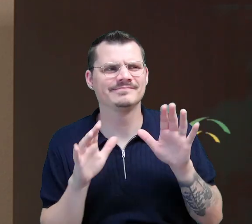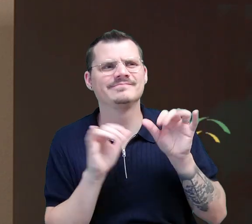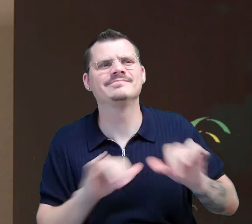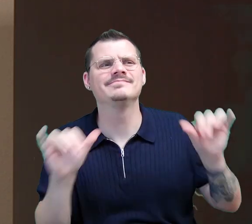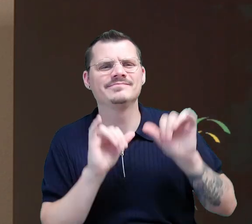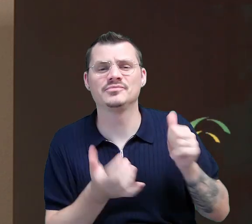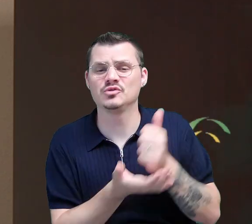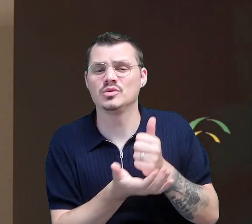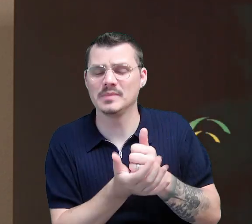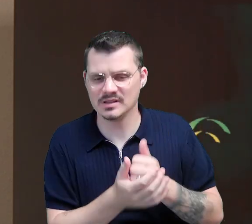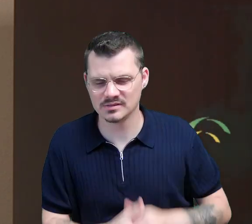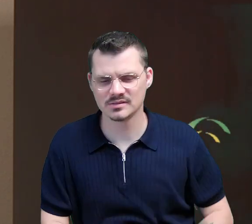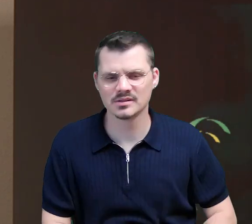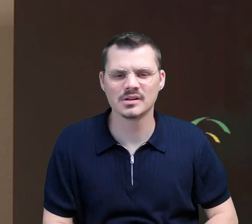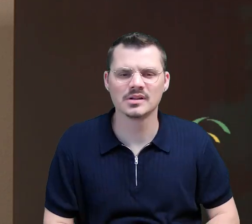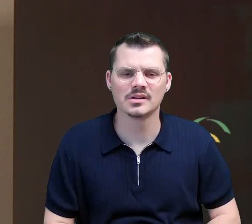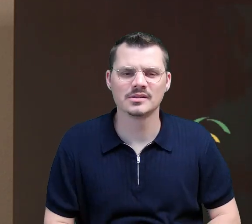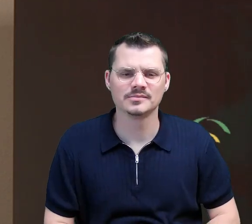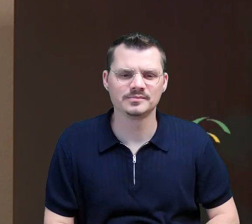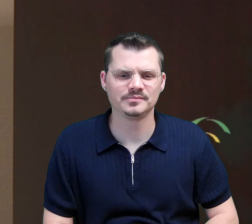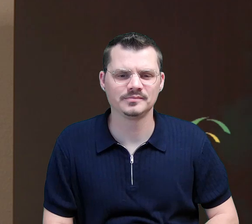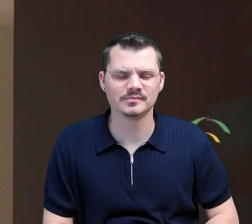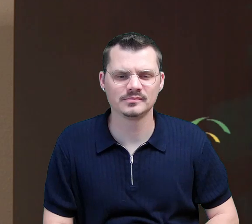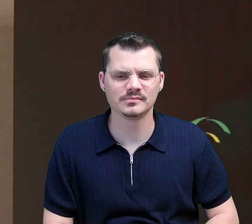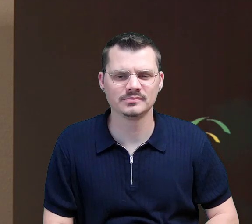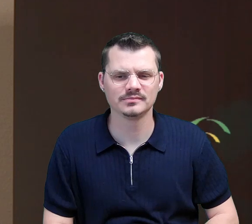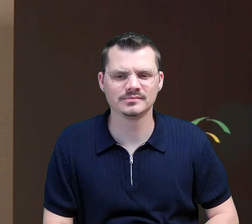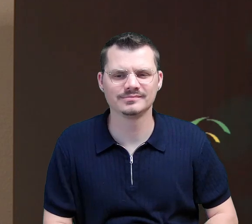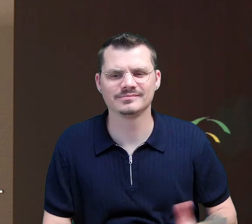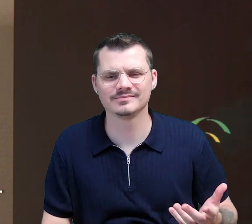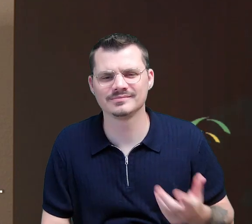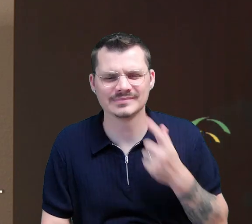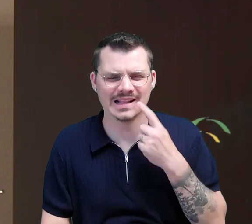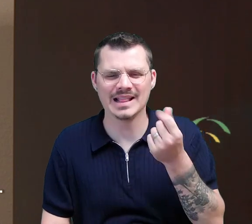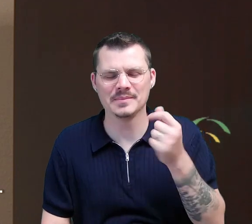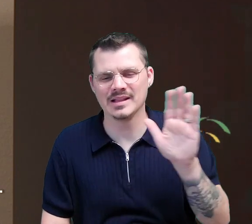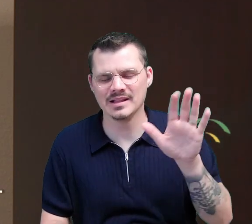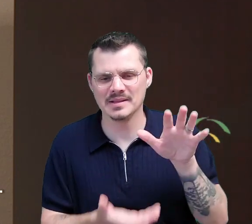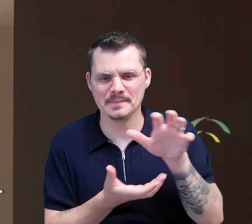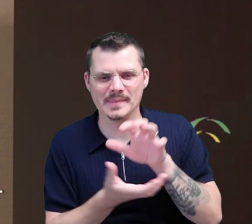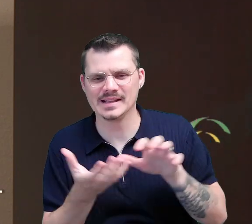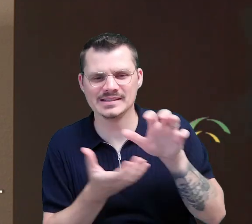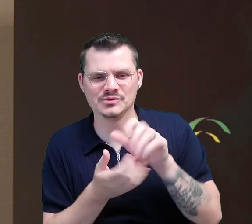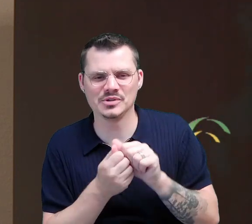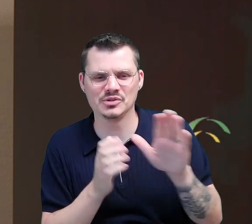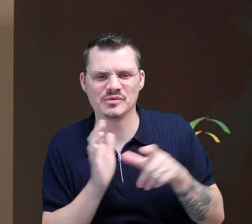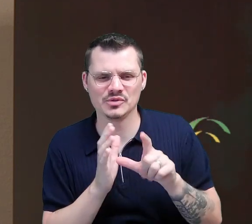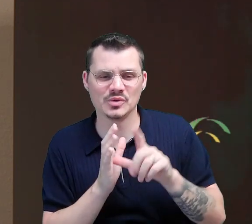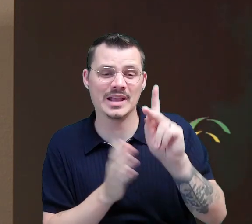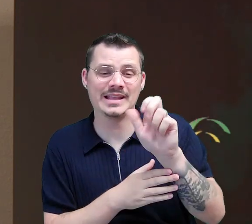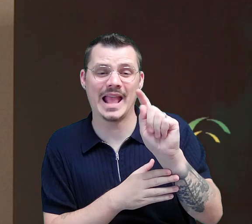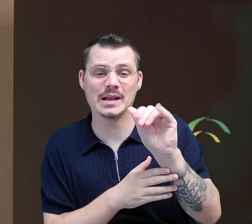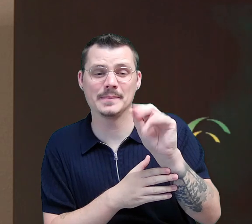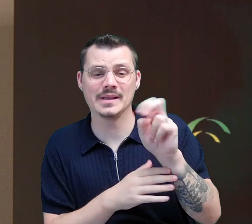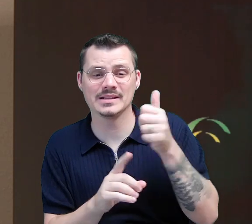non-mainstream treatments, and they're a little bit mixed in terms of reviews. Ketamine,